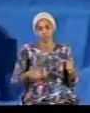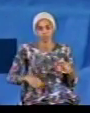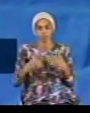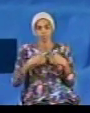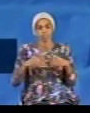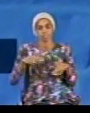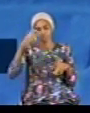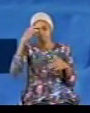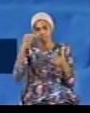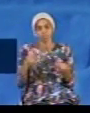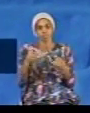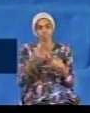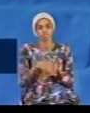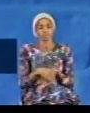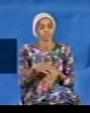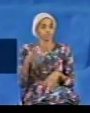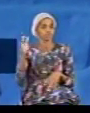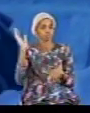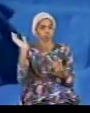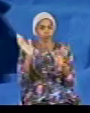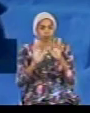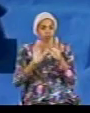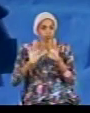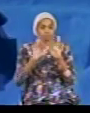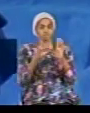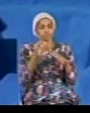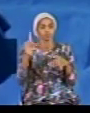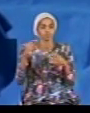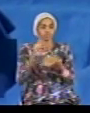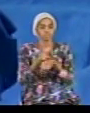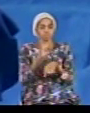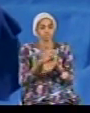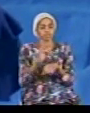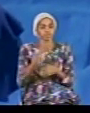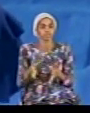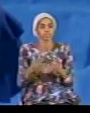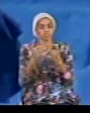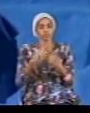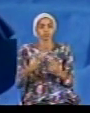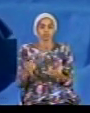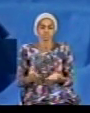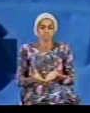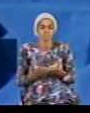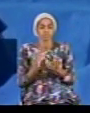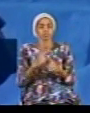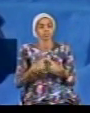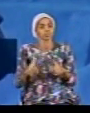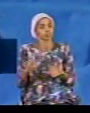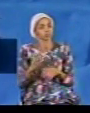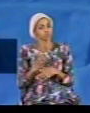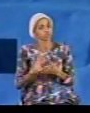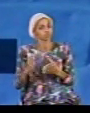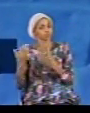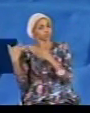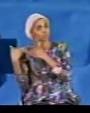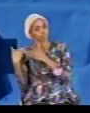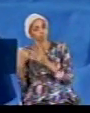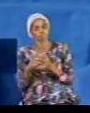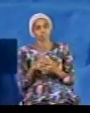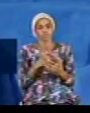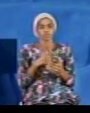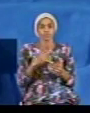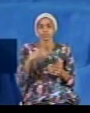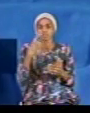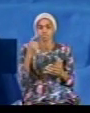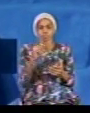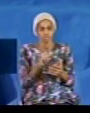so we are asked to carry some load we have already done. So I was like, I want to make haste and go back to Abeokuta tonight so that I can